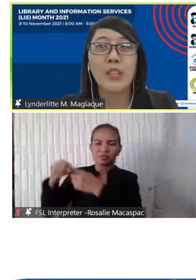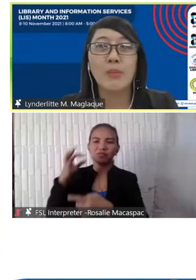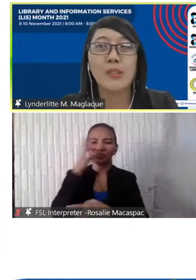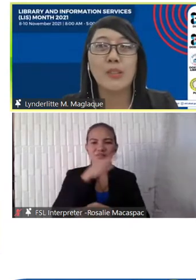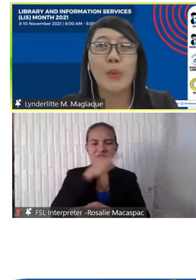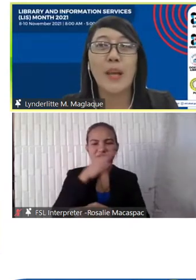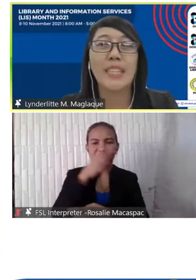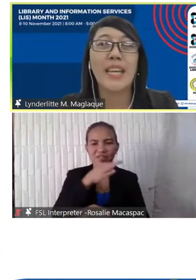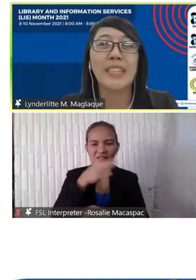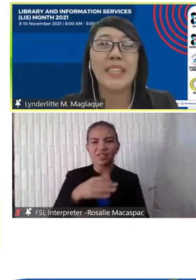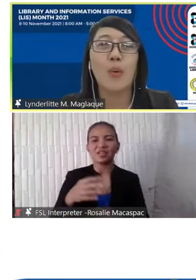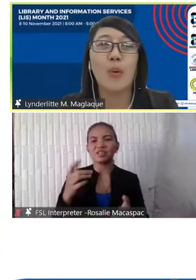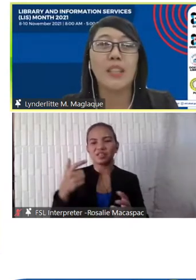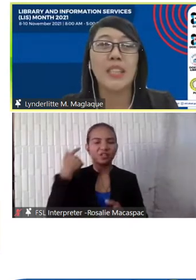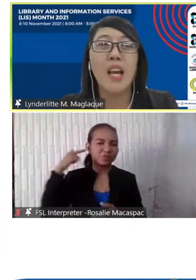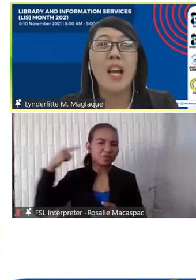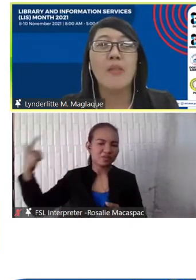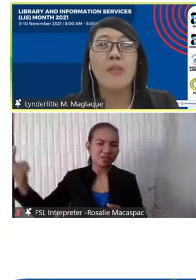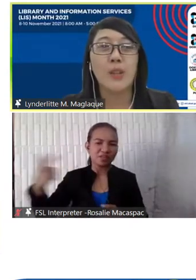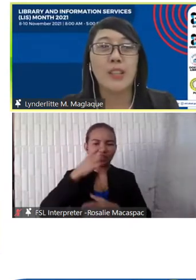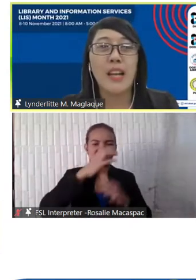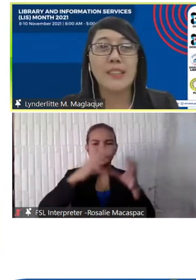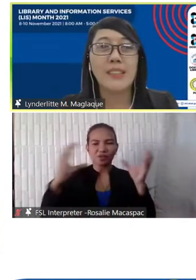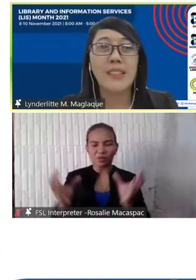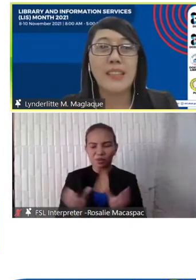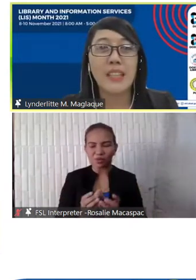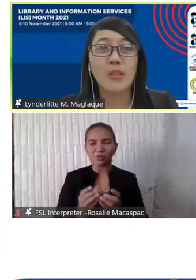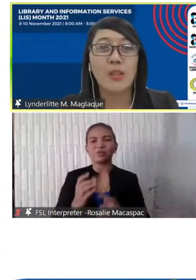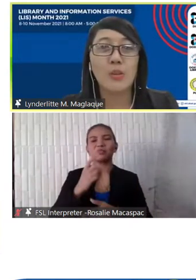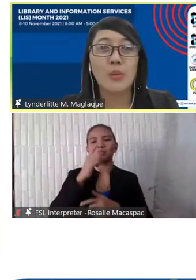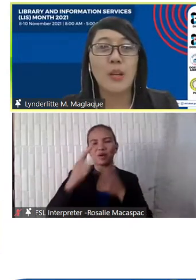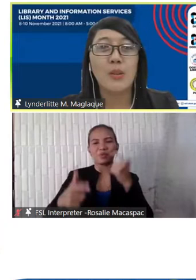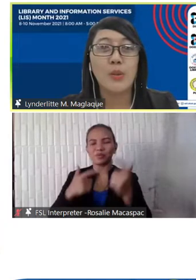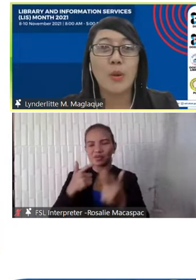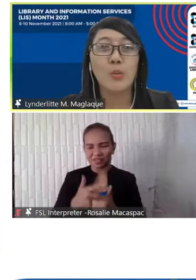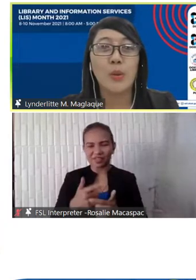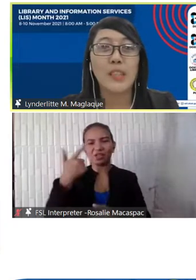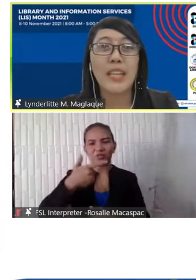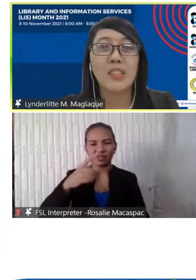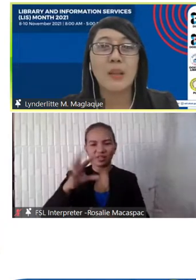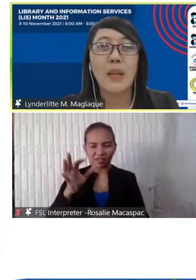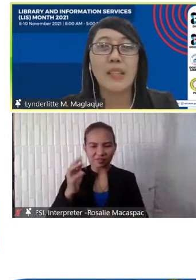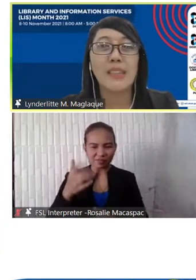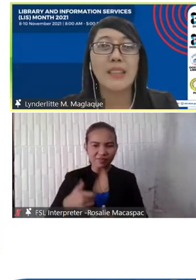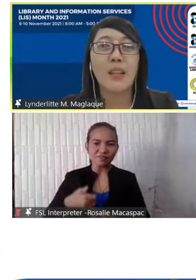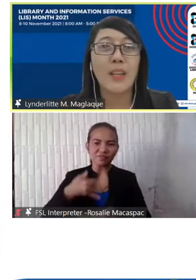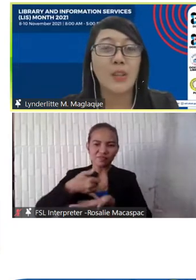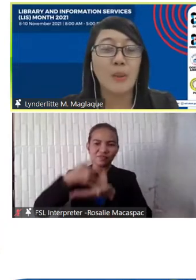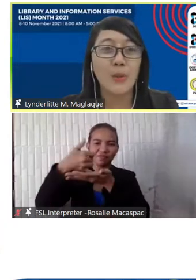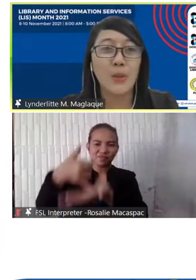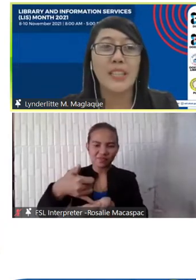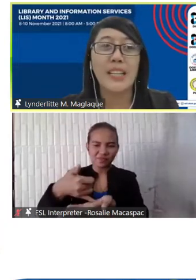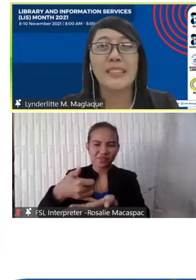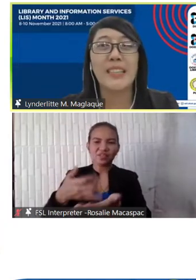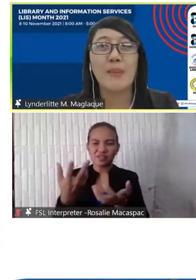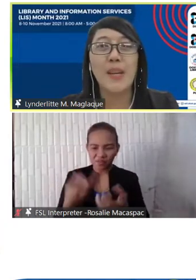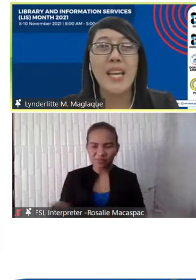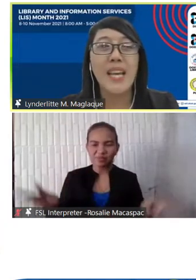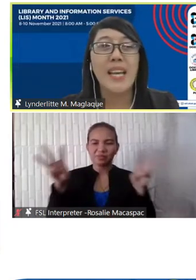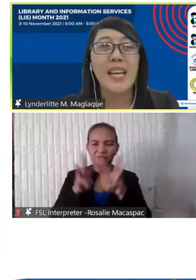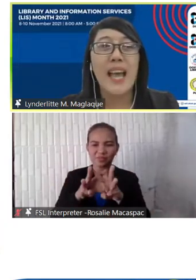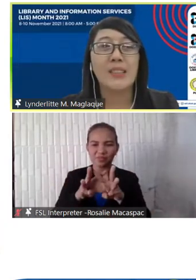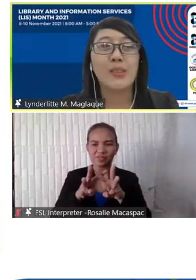Filipino Achievers 2019 Awardee for her excellence and noteworthy achievements in the field of